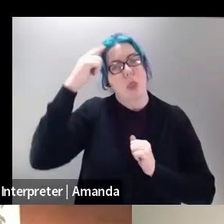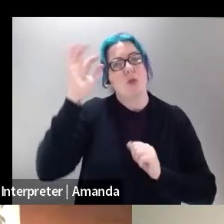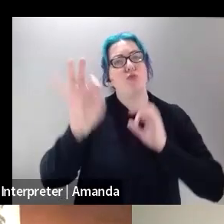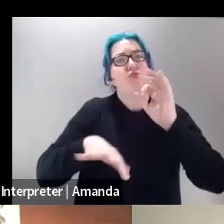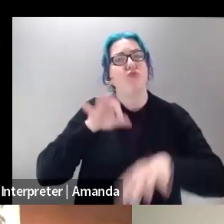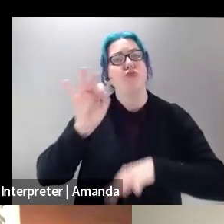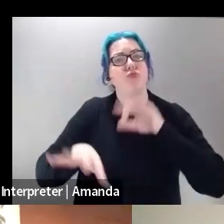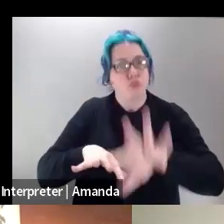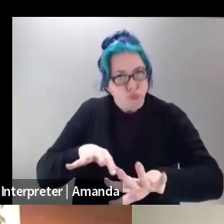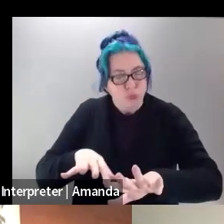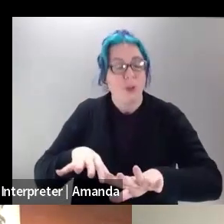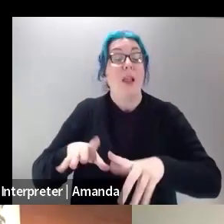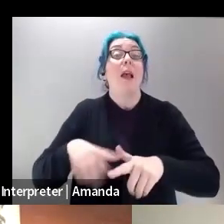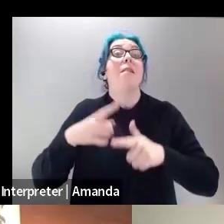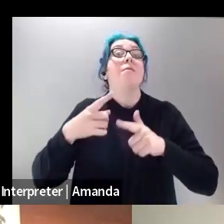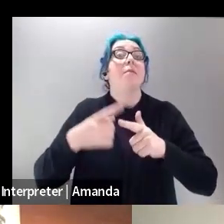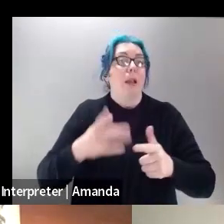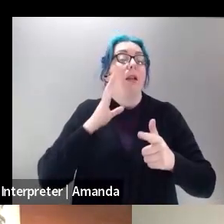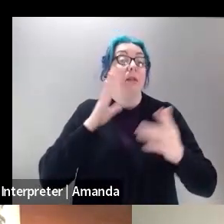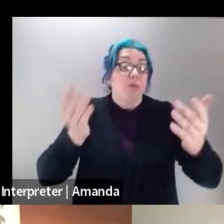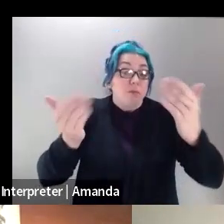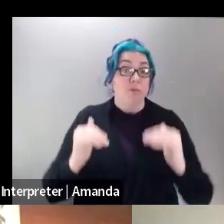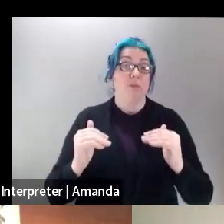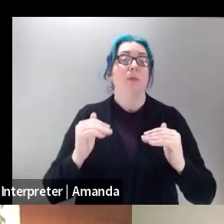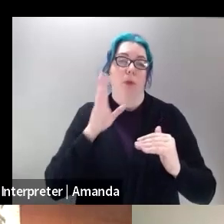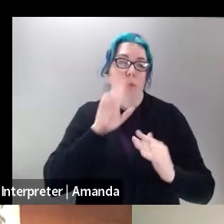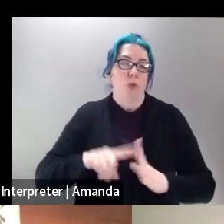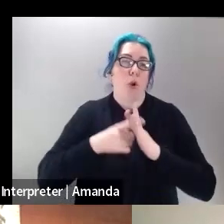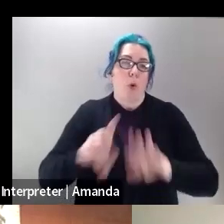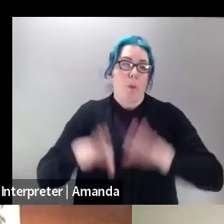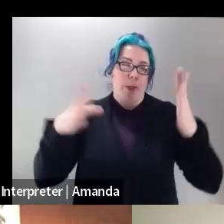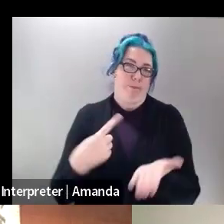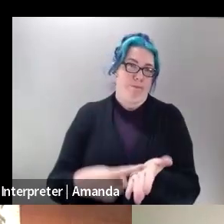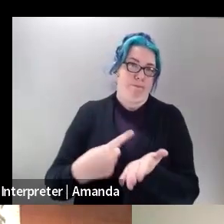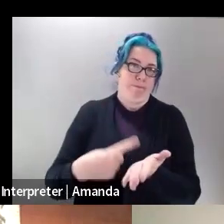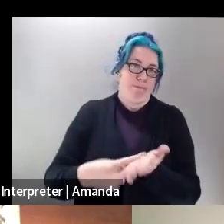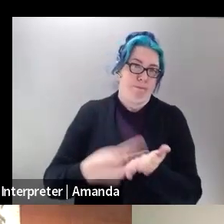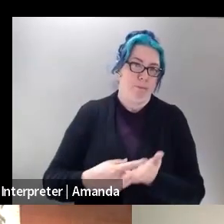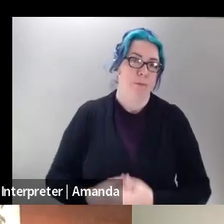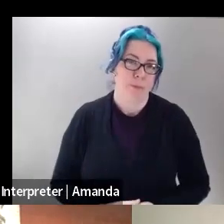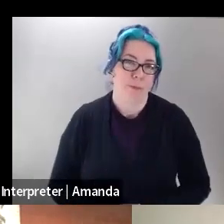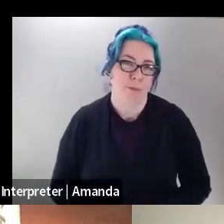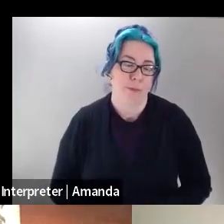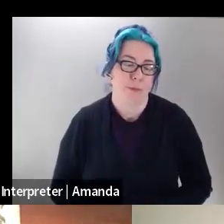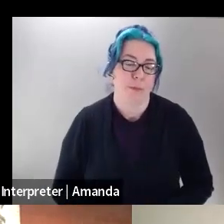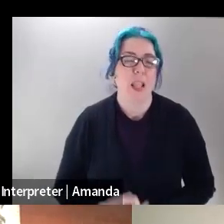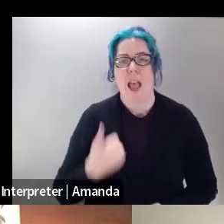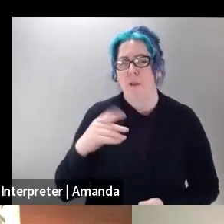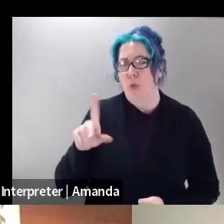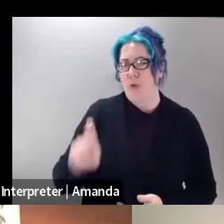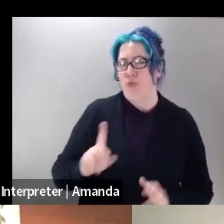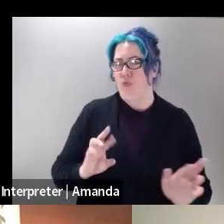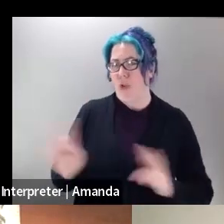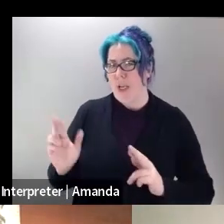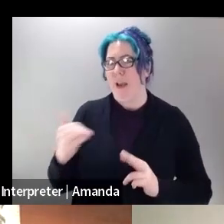we'll go into a discussion, conversation, where I'm going to prompt with some questions